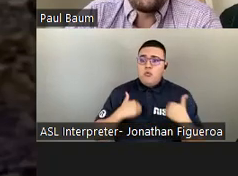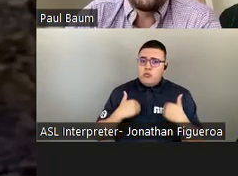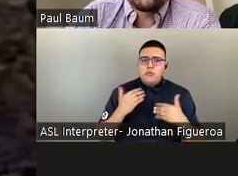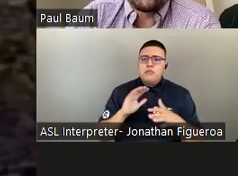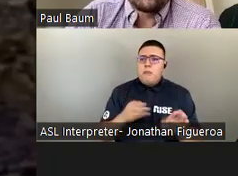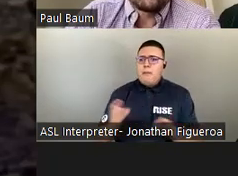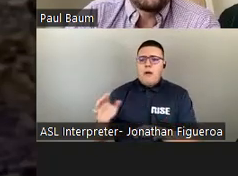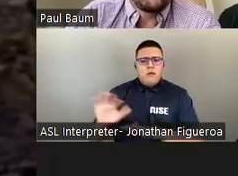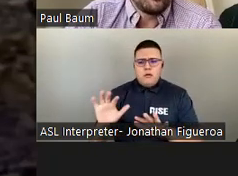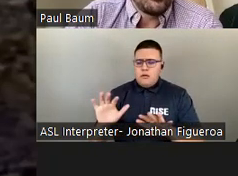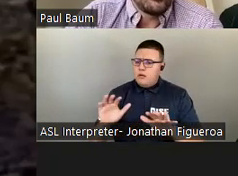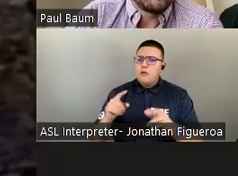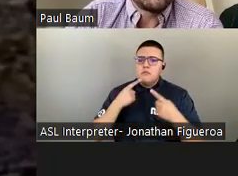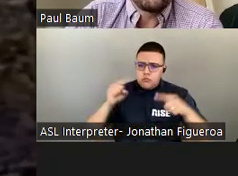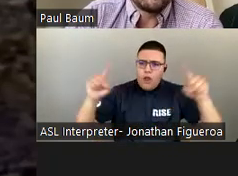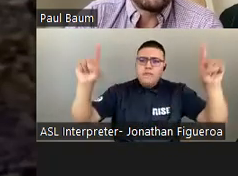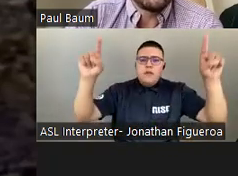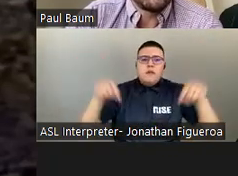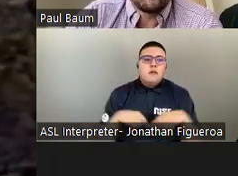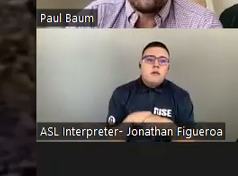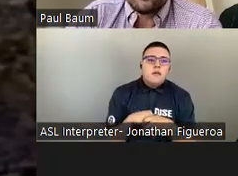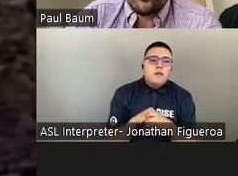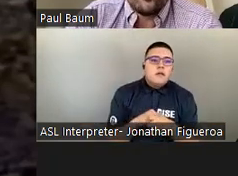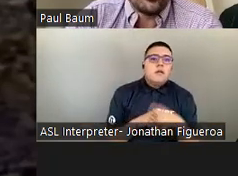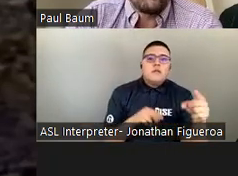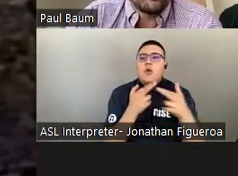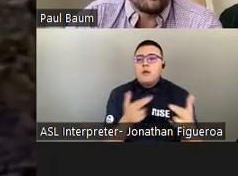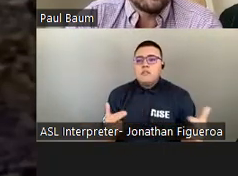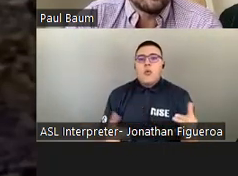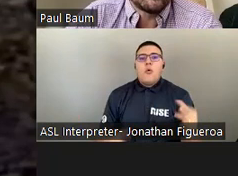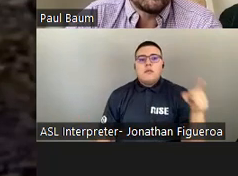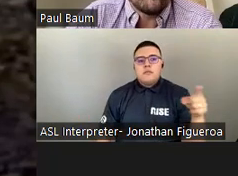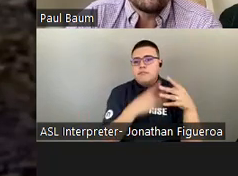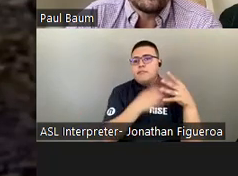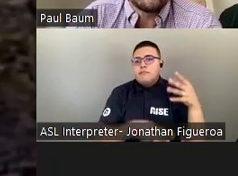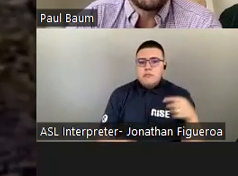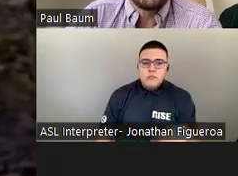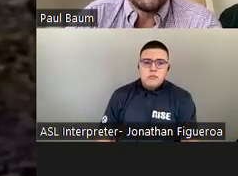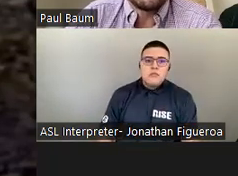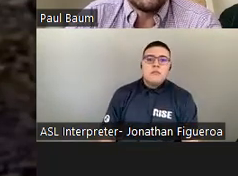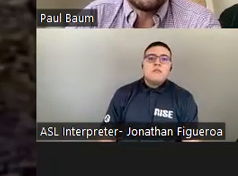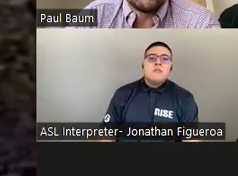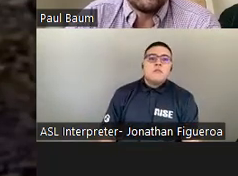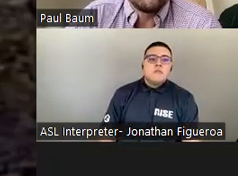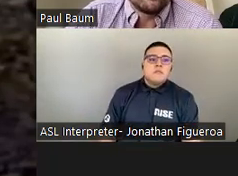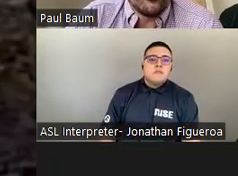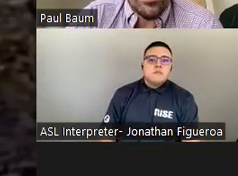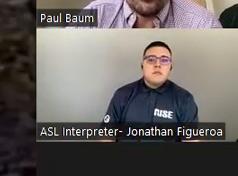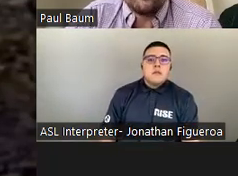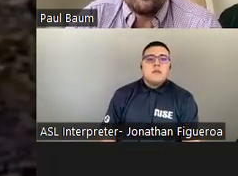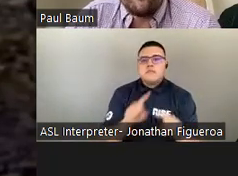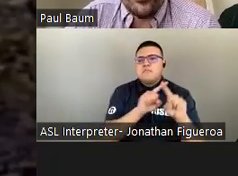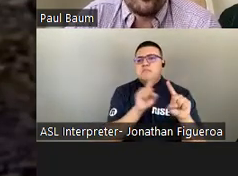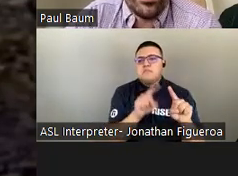thrive. Just some resources here, and this will be available in the presentation, the Trevor Project, Crisis Text Line,